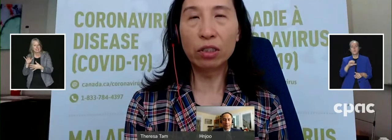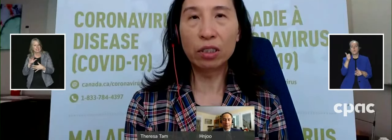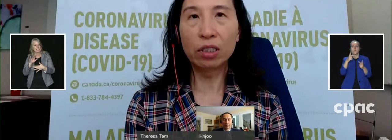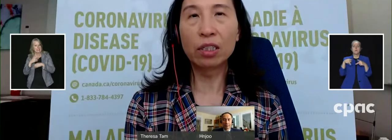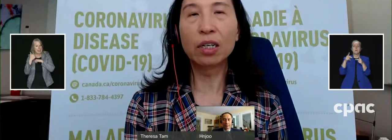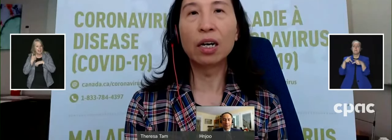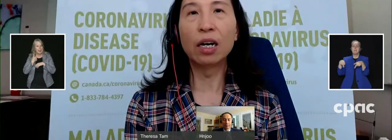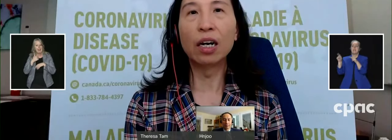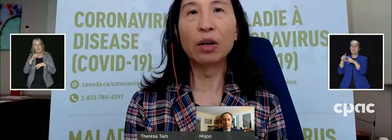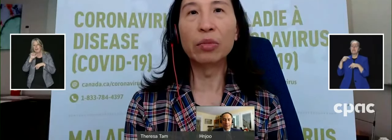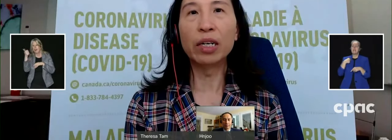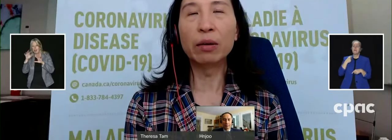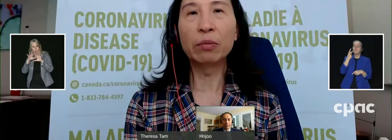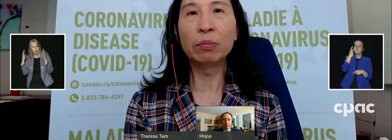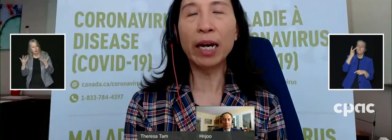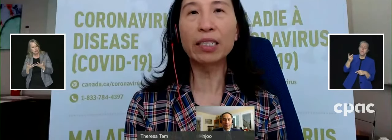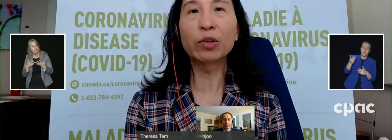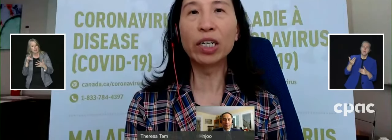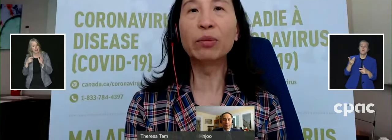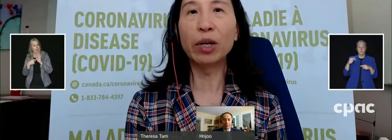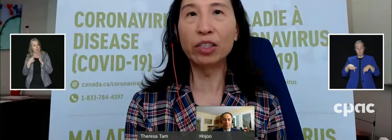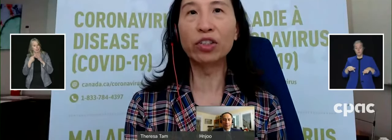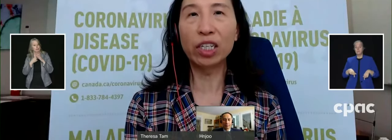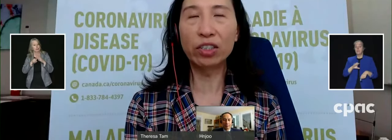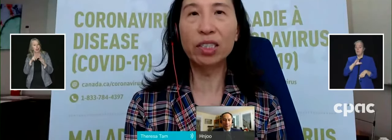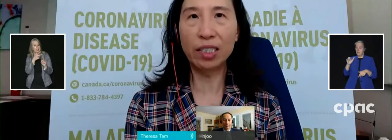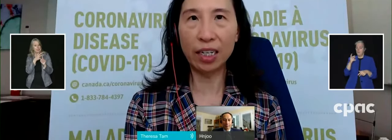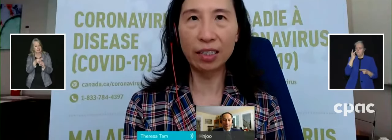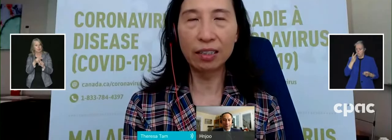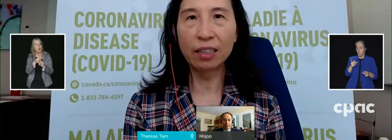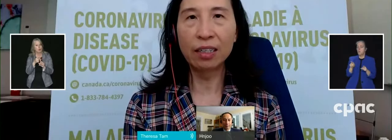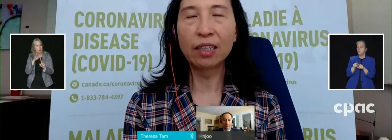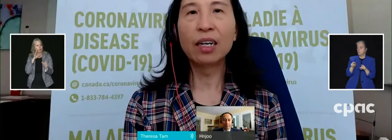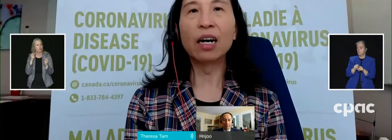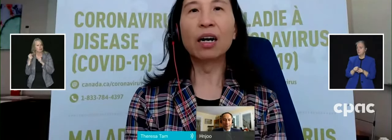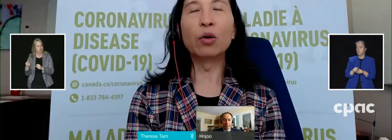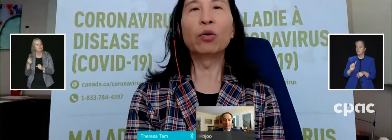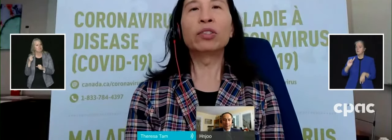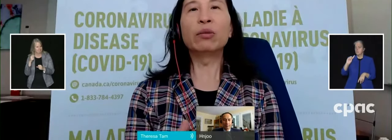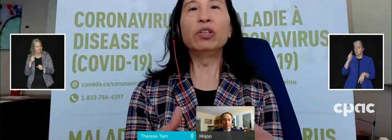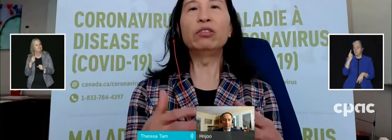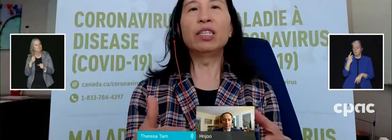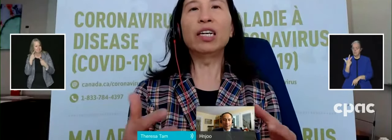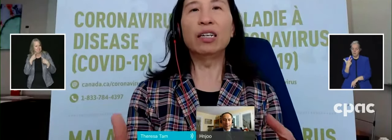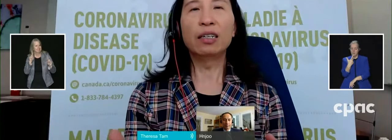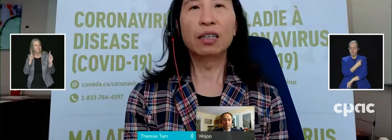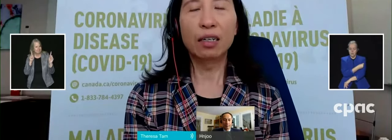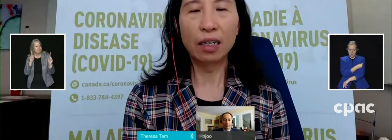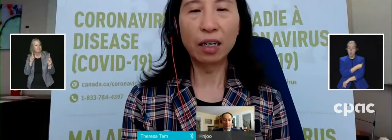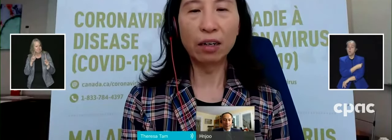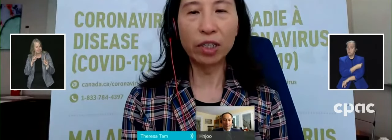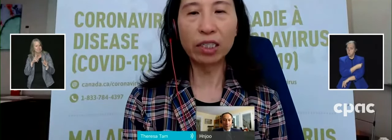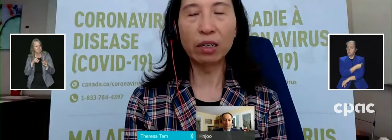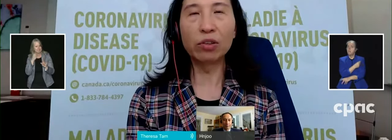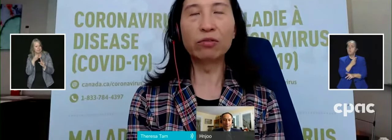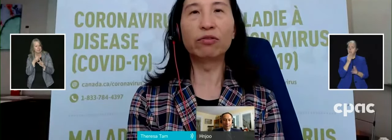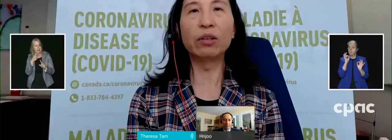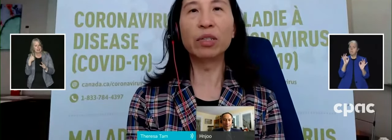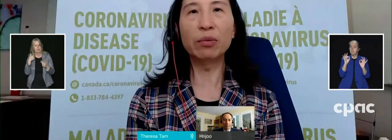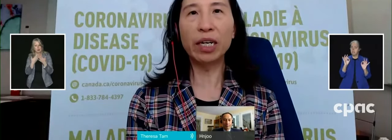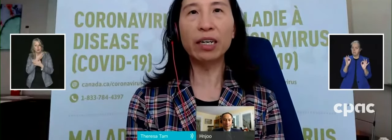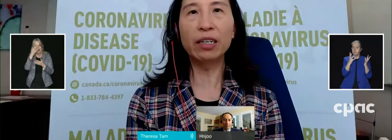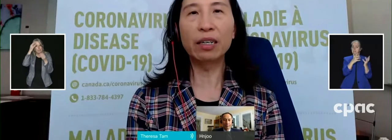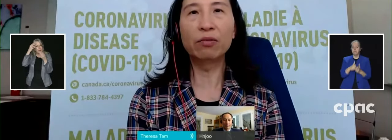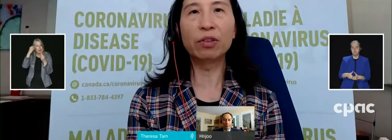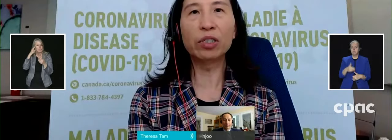just that initial dose packs quite a punch, as you said. some new data, for example,